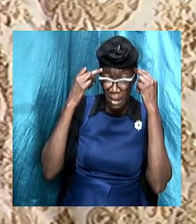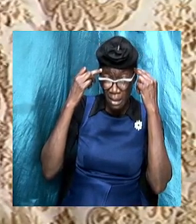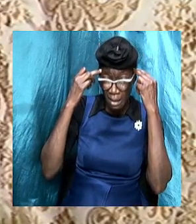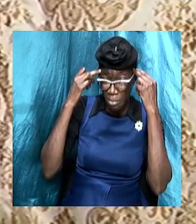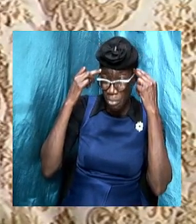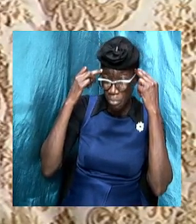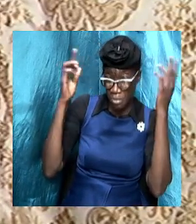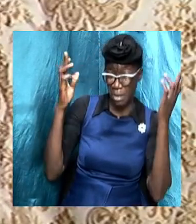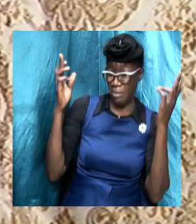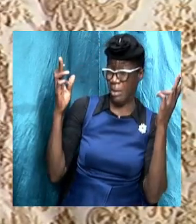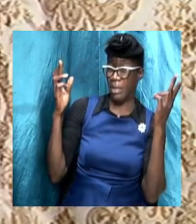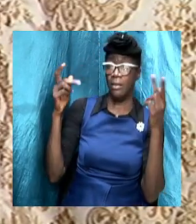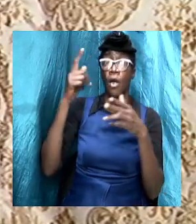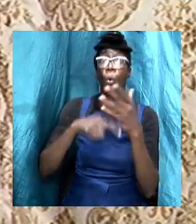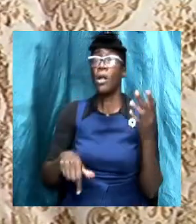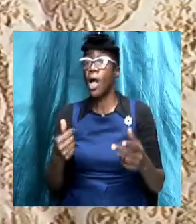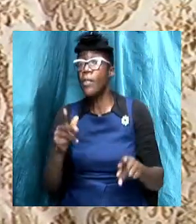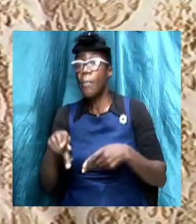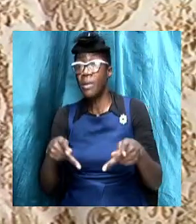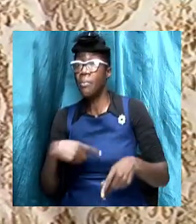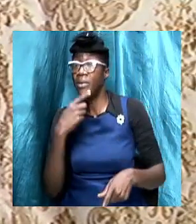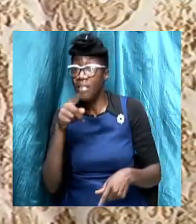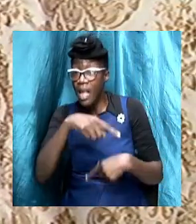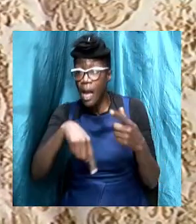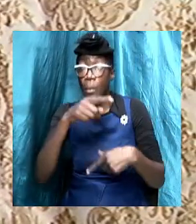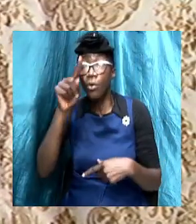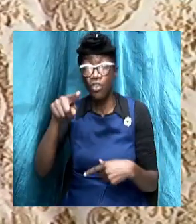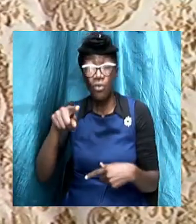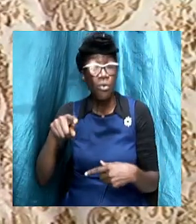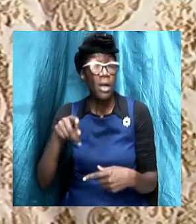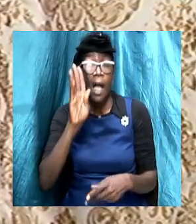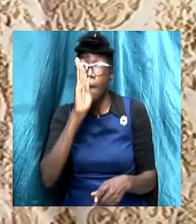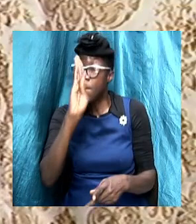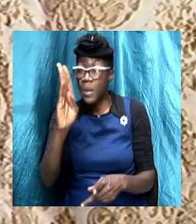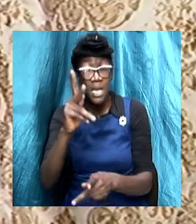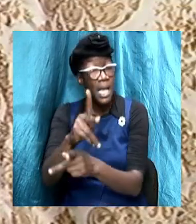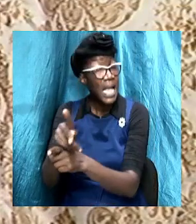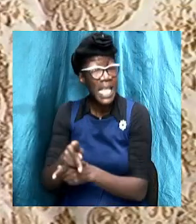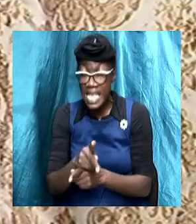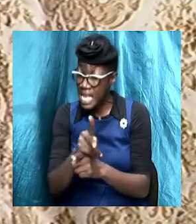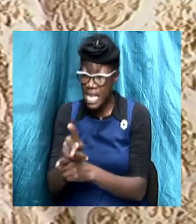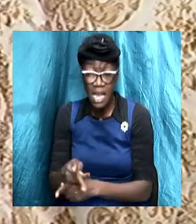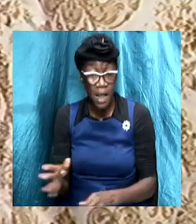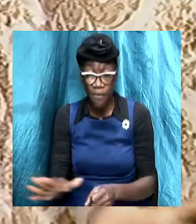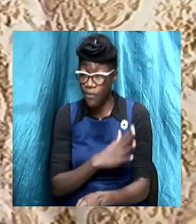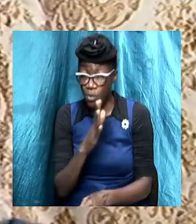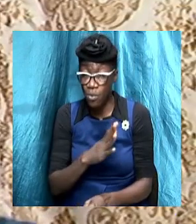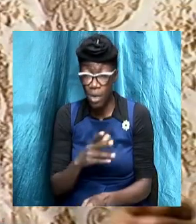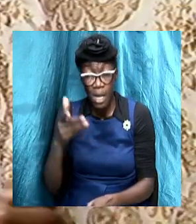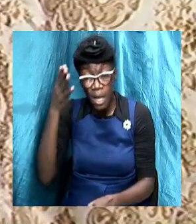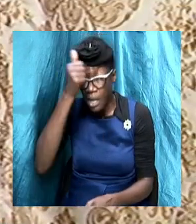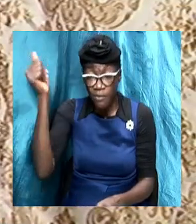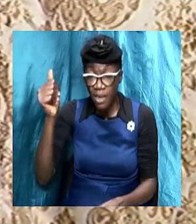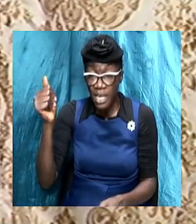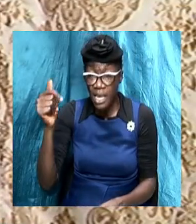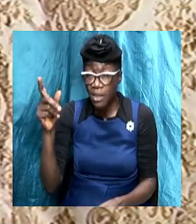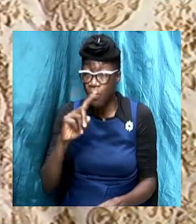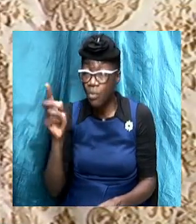careful, because a lot of times we forget that irrespective of where we